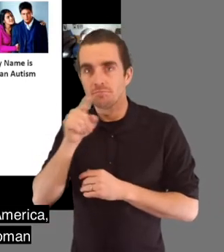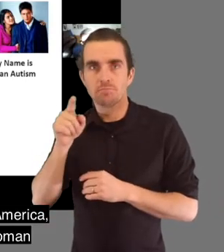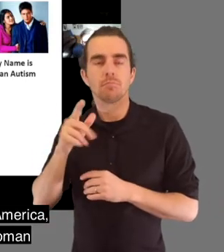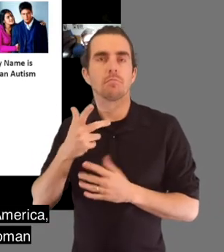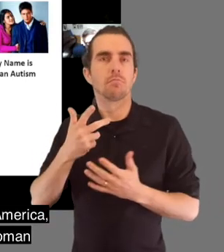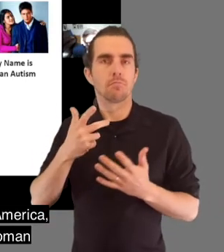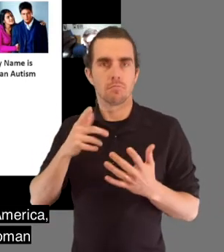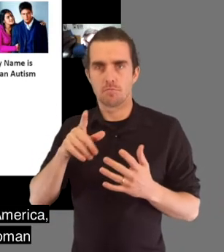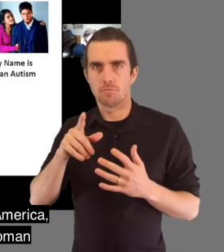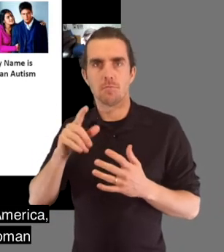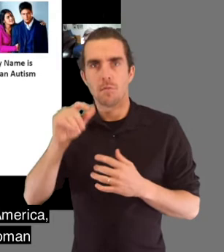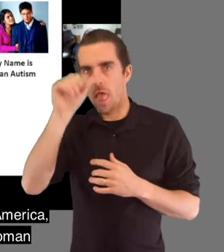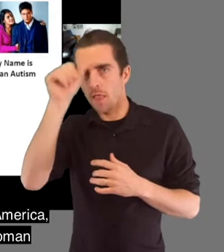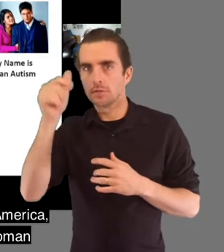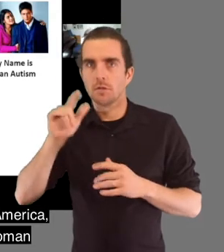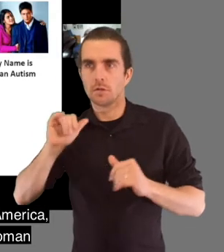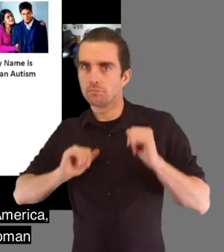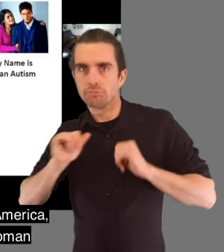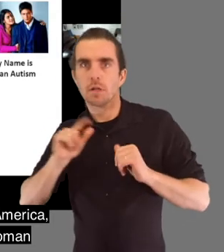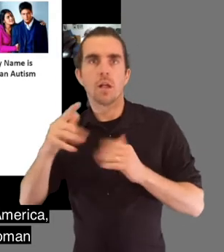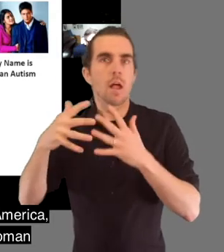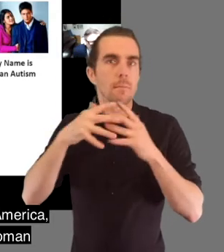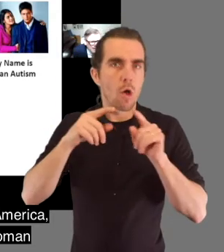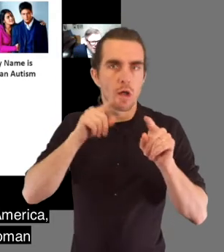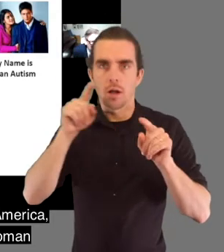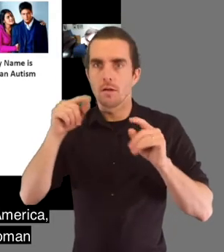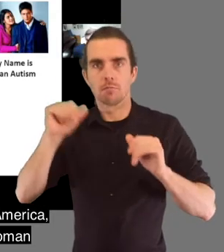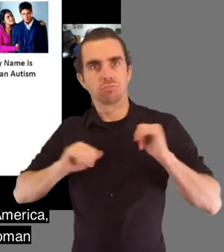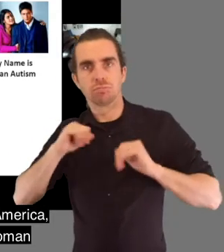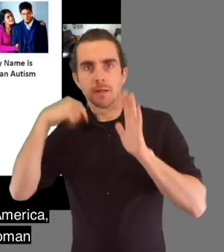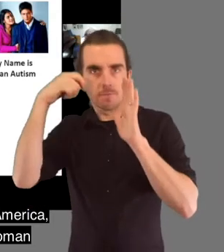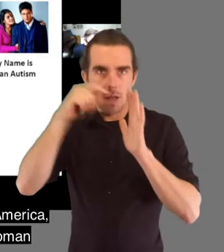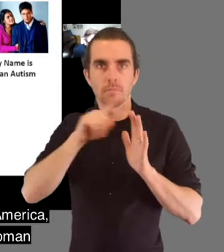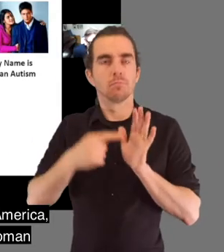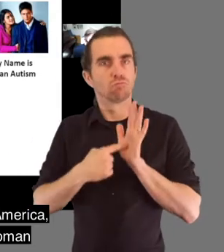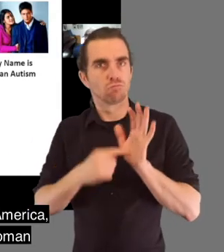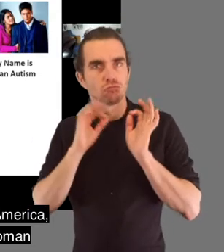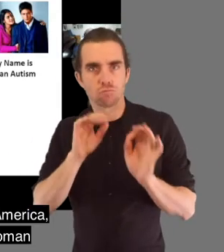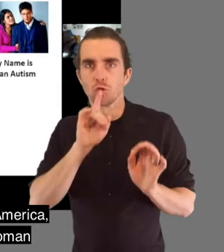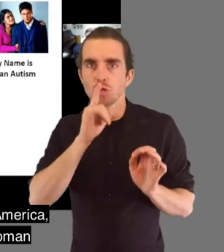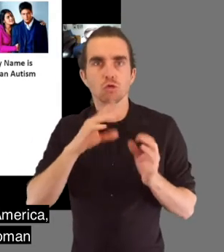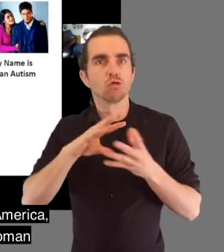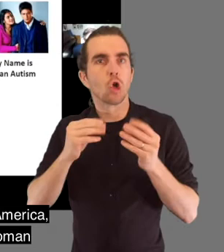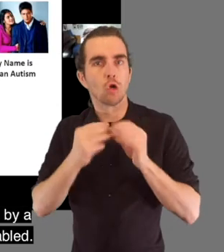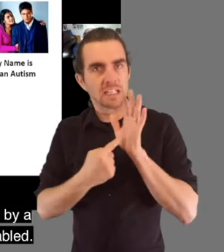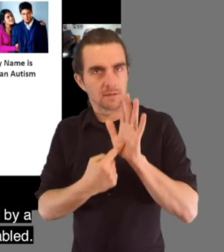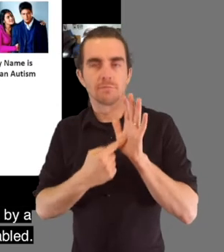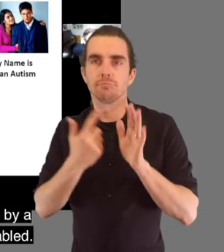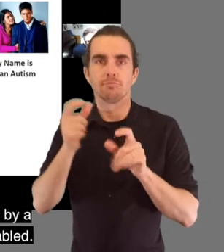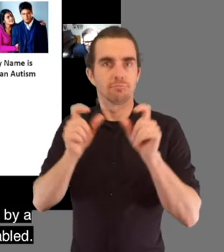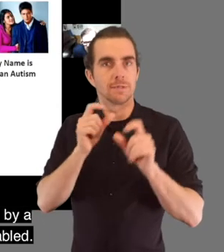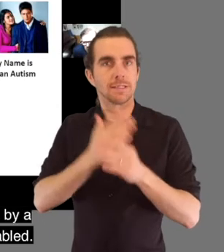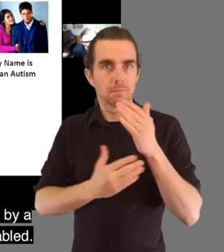I'll show you a clip of in a minute from Bollywood and America, tells a story, a true story of a disabled woman